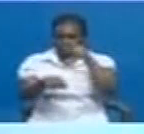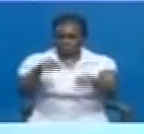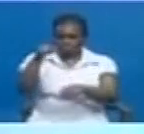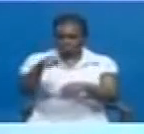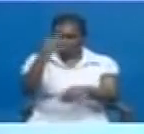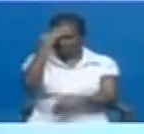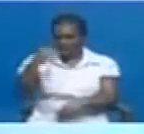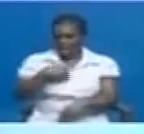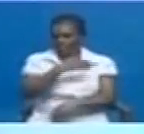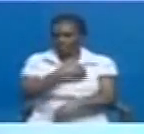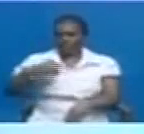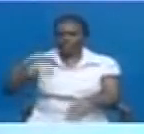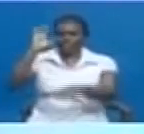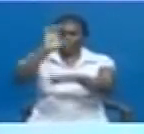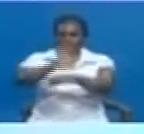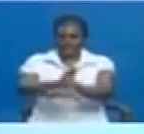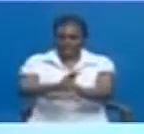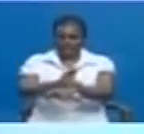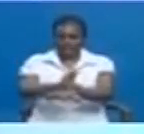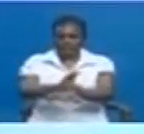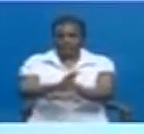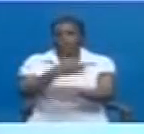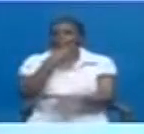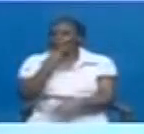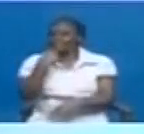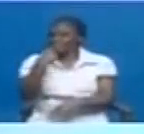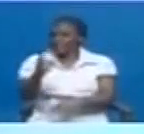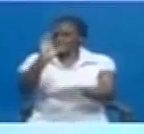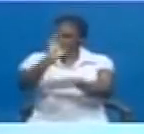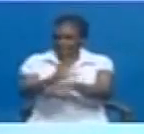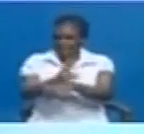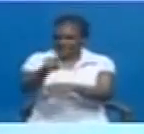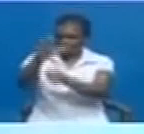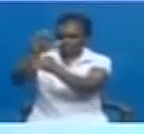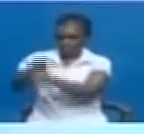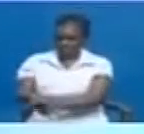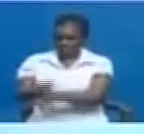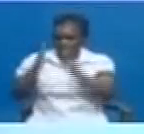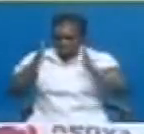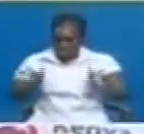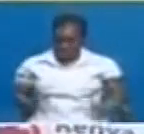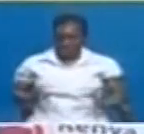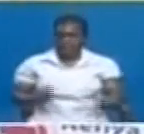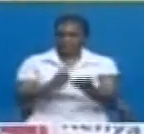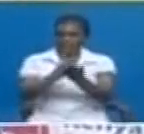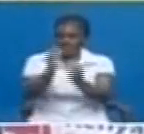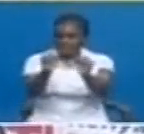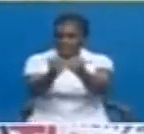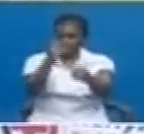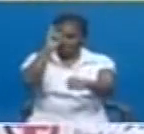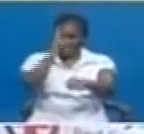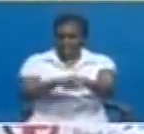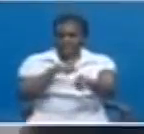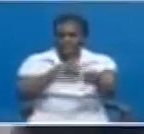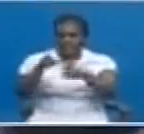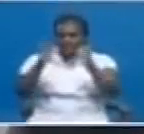to stop the ongoing polio vaccination exercise. The man claims the church is violating human rights. Now this comes as the Director